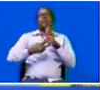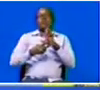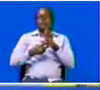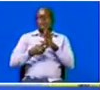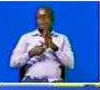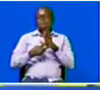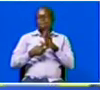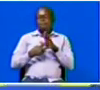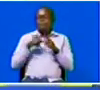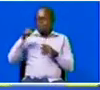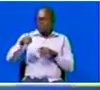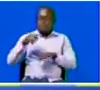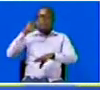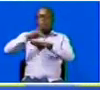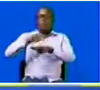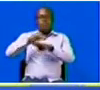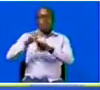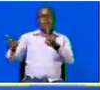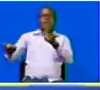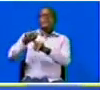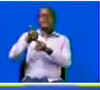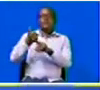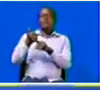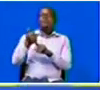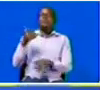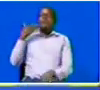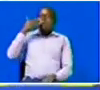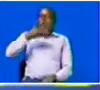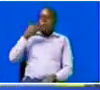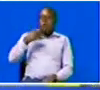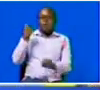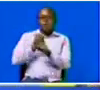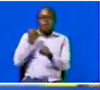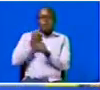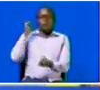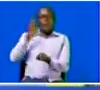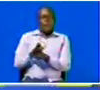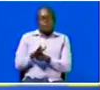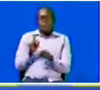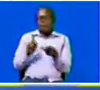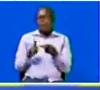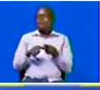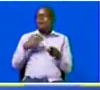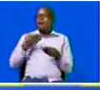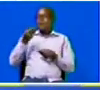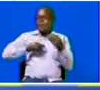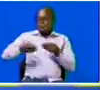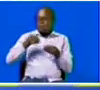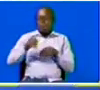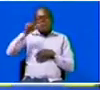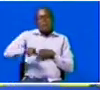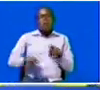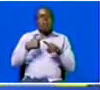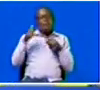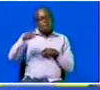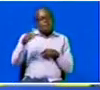a country, it's really an achievement. We know with oil, we go far. We know our economy has been down, but now